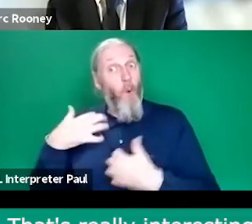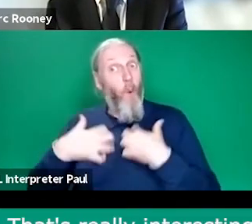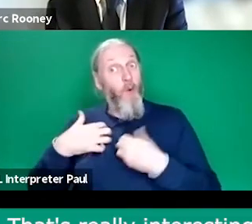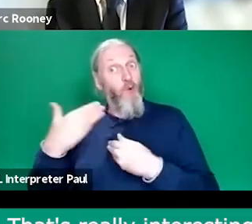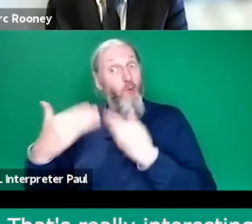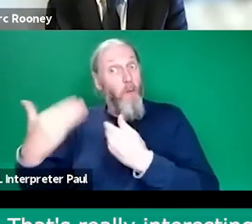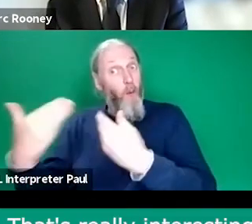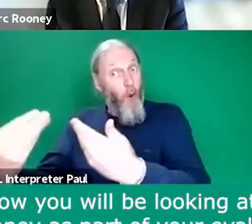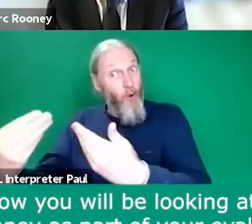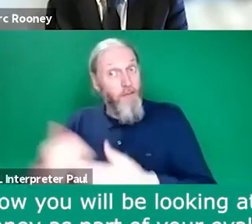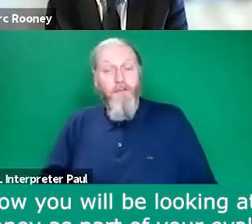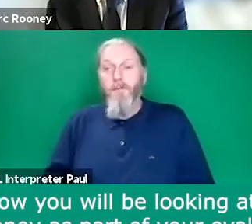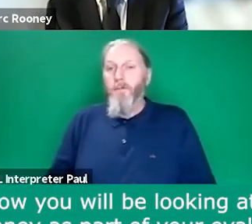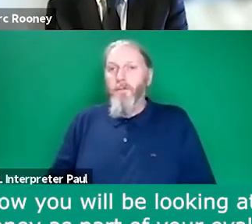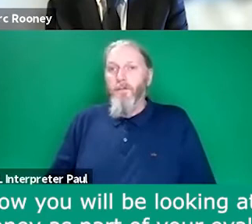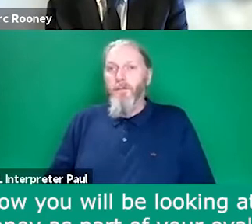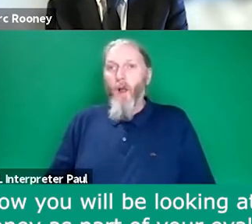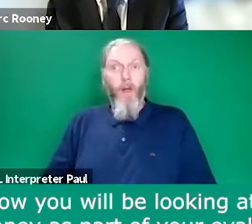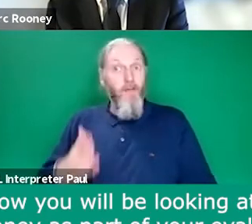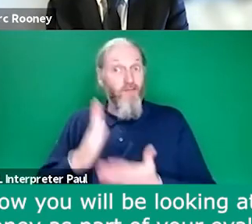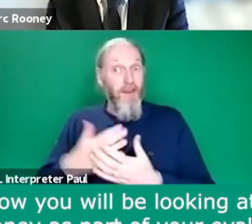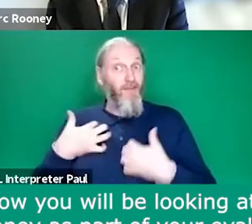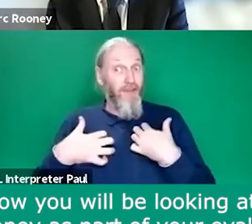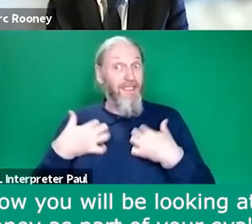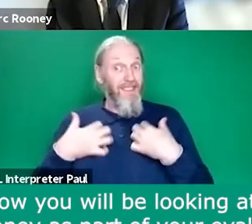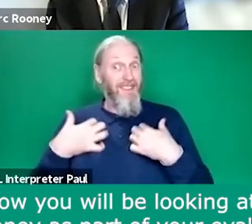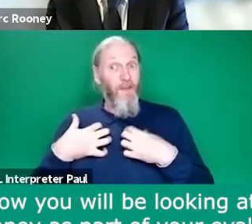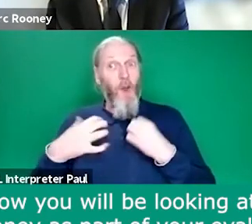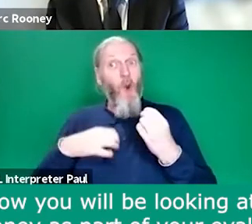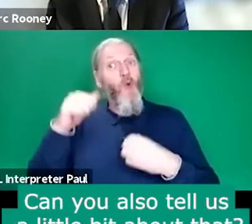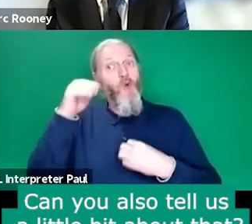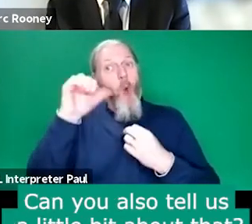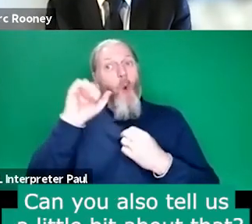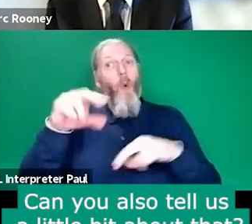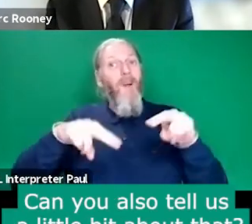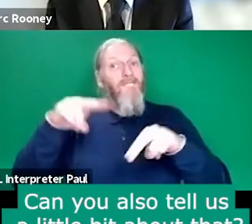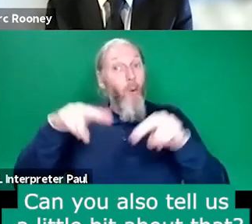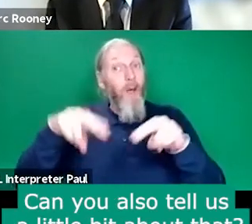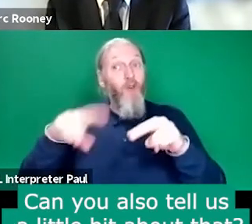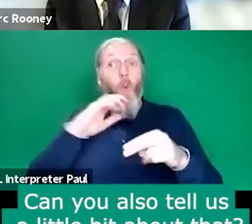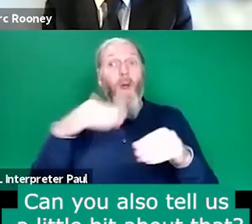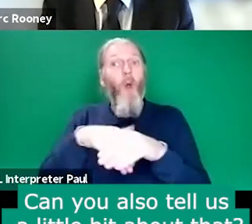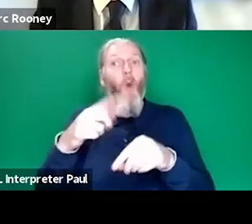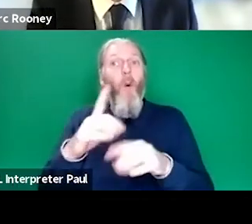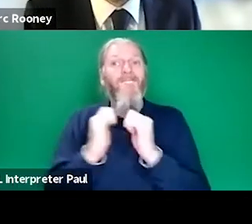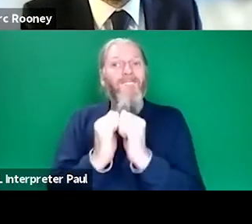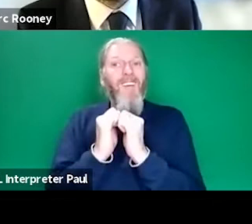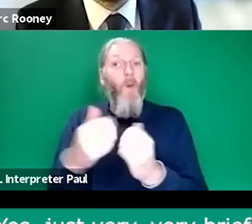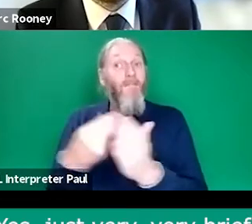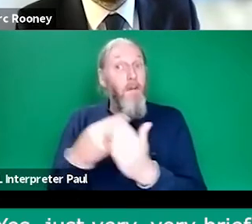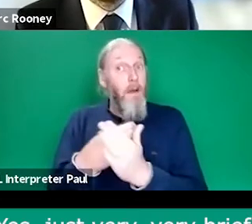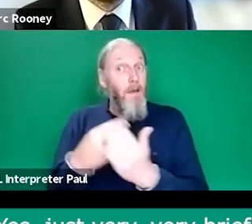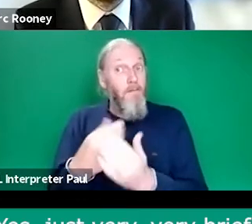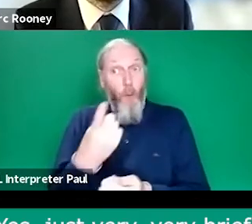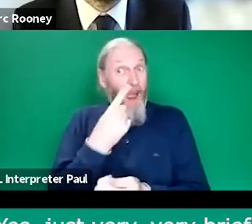interesting. We know you will be looking at value for money as part of your evaluation. Can you also tell us a little bit about that?